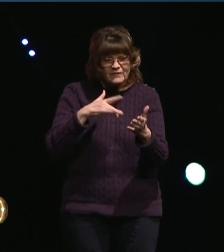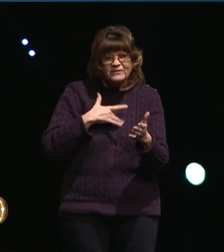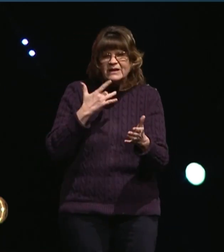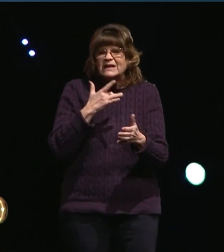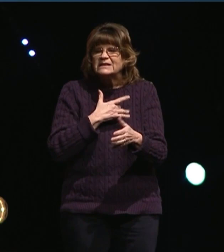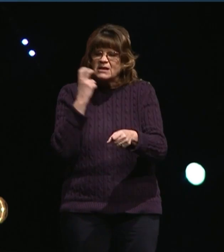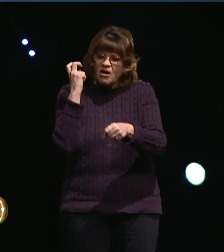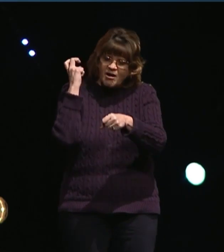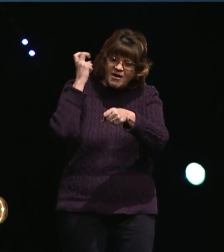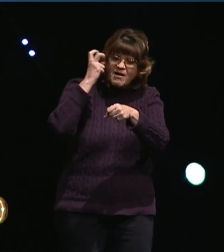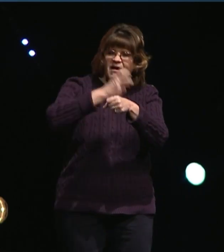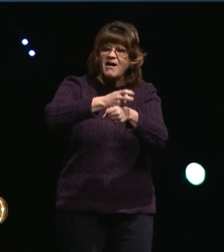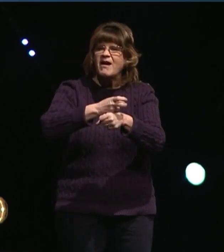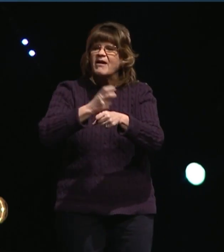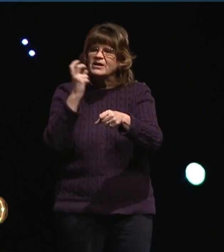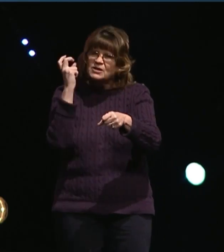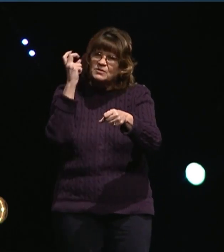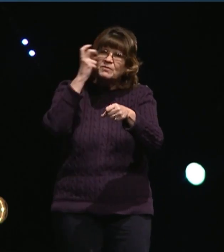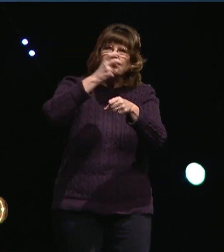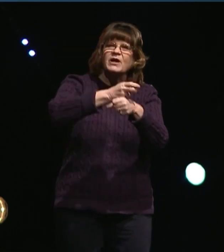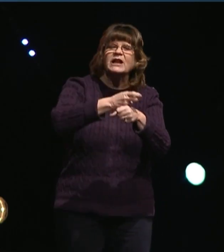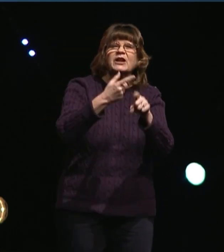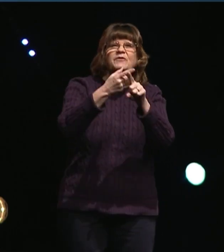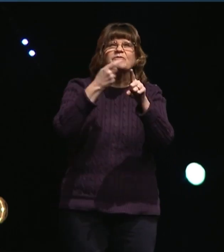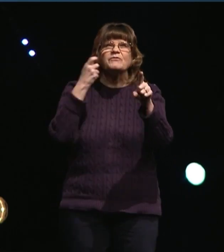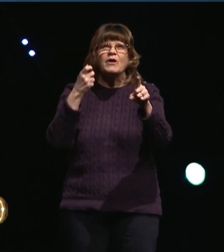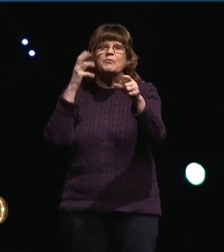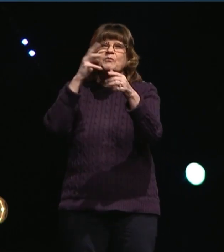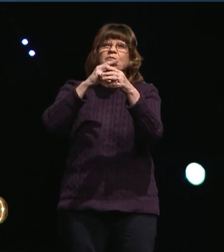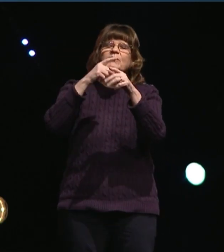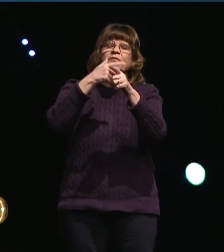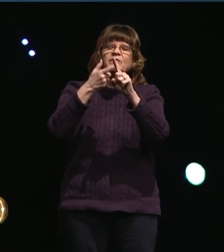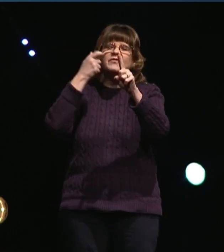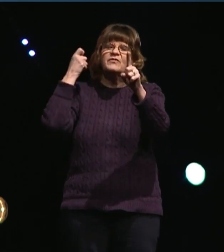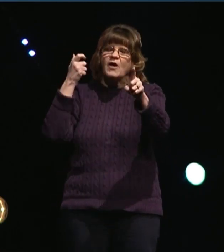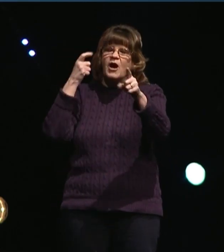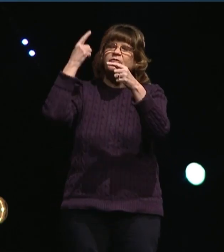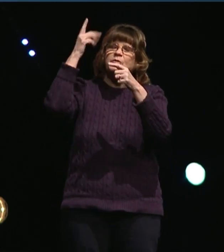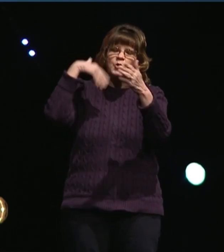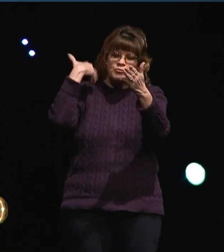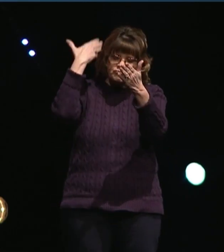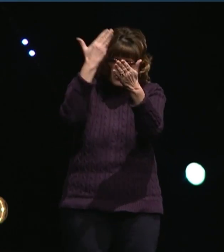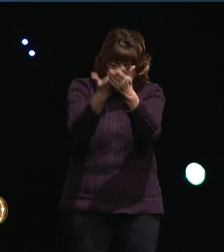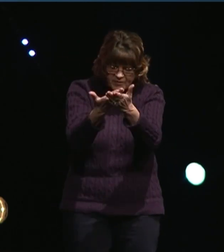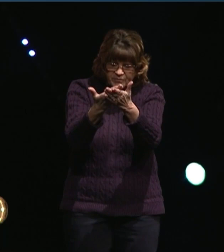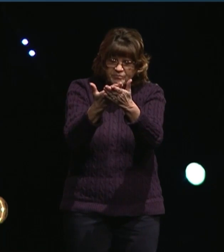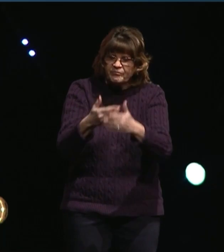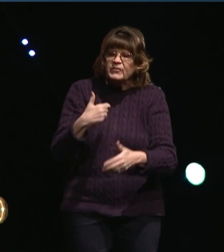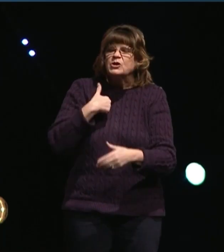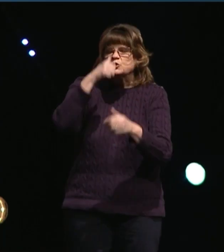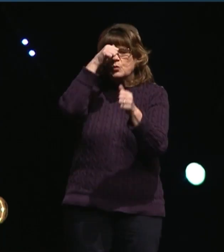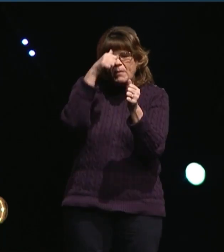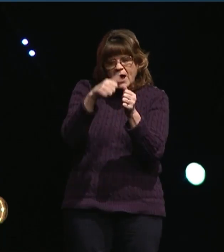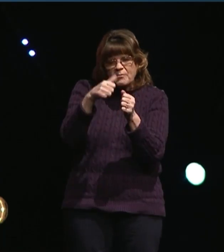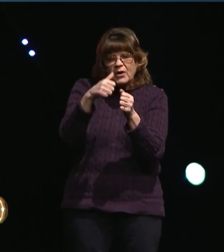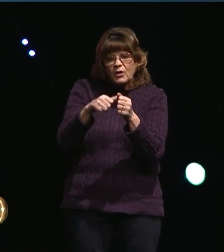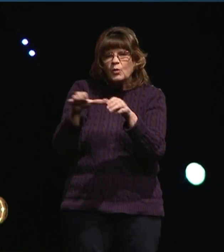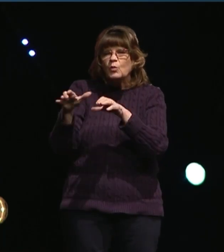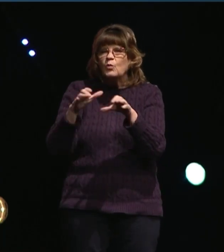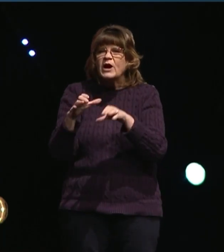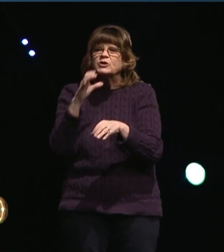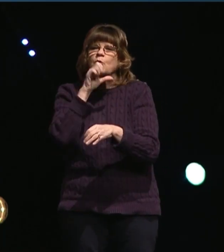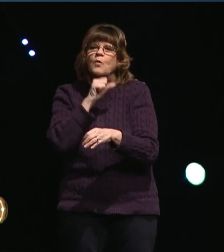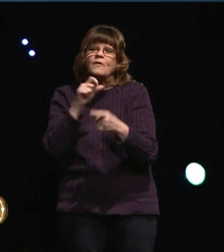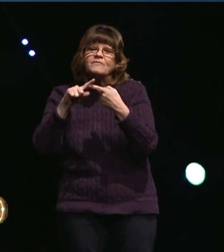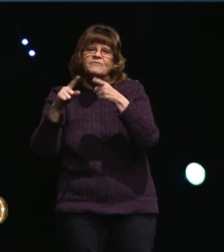ahead and you're miles and miles from your nice warm bed. You just remember what your old past